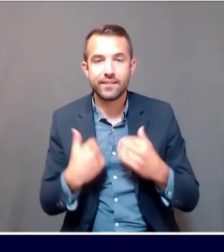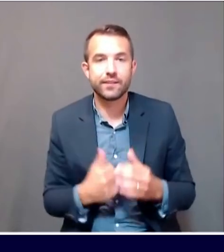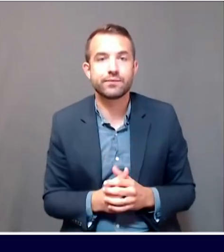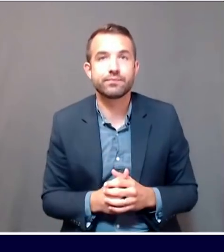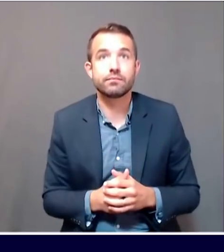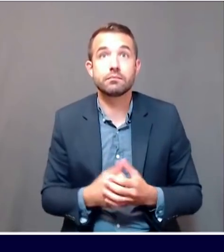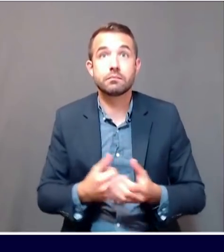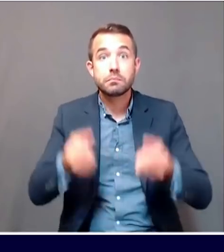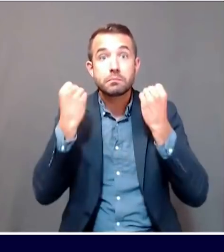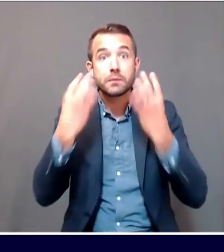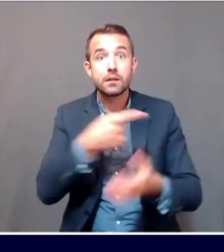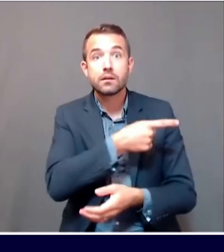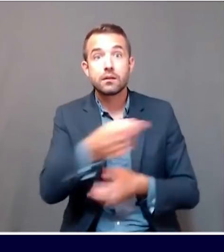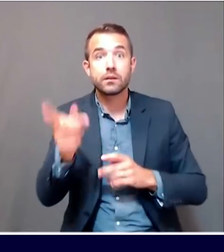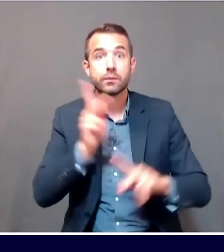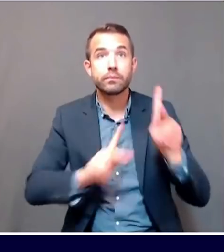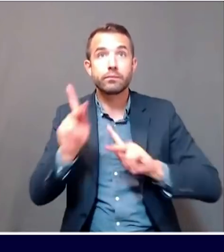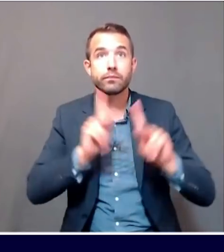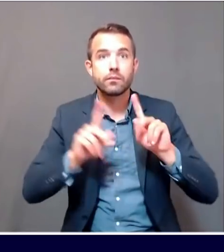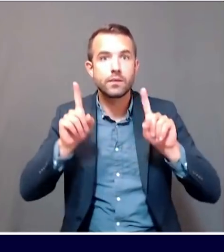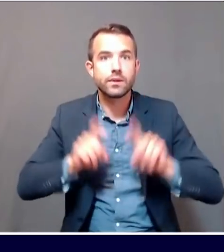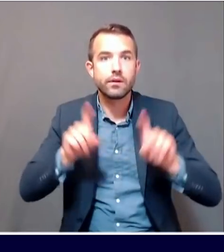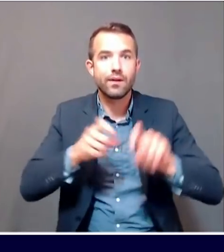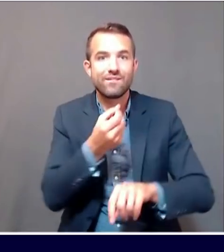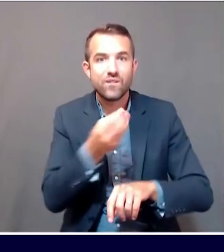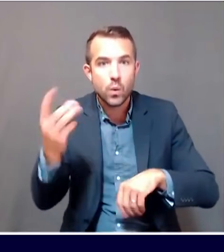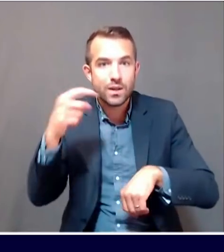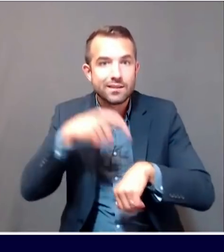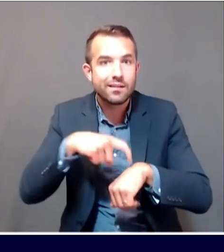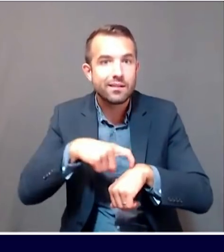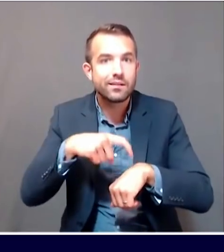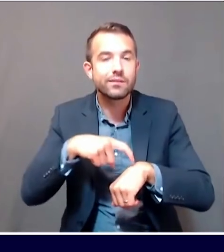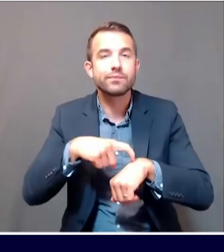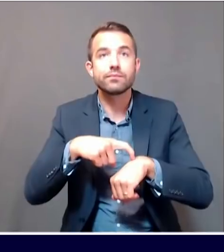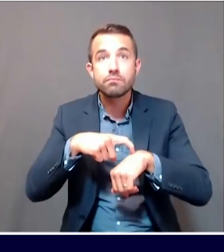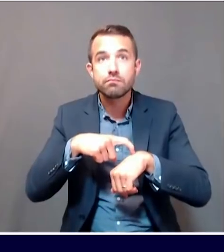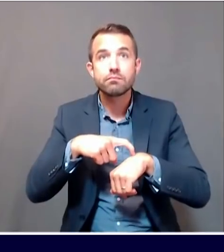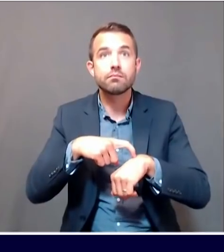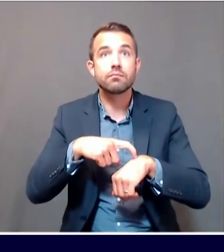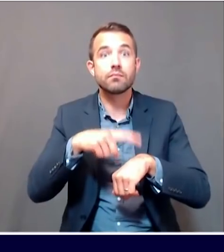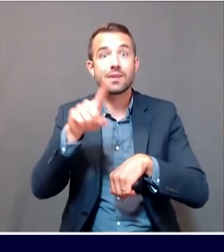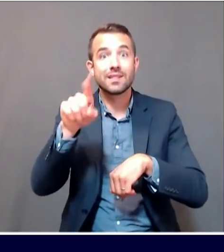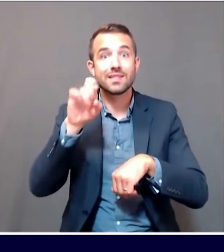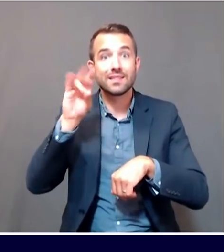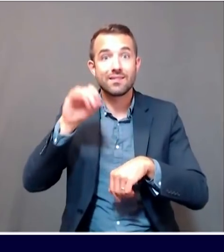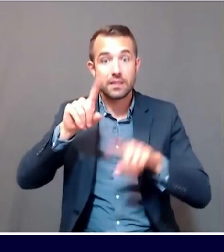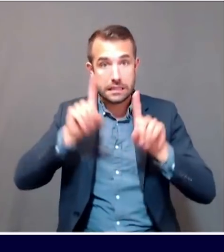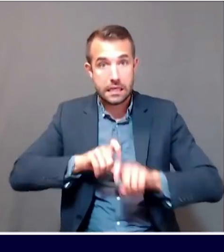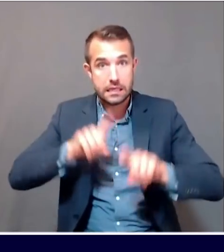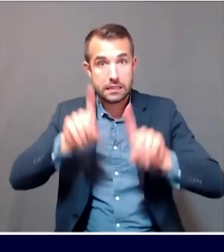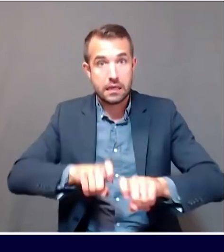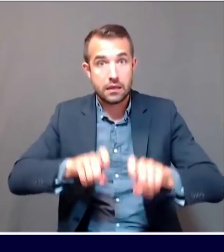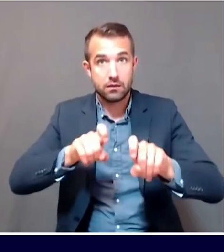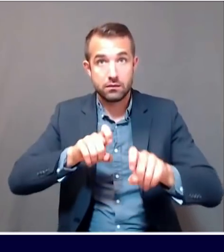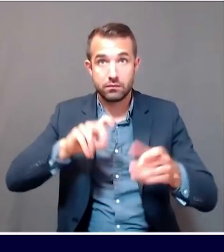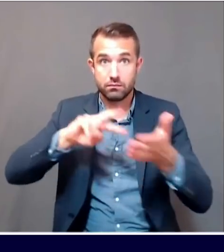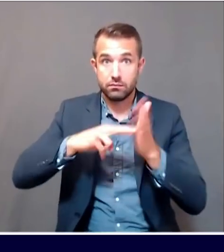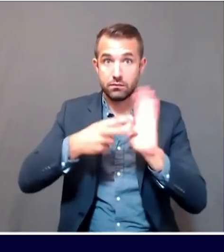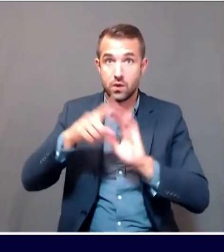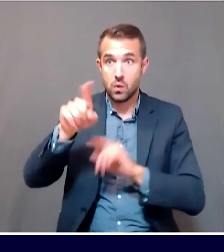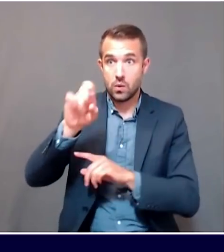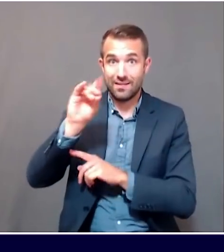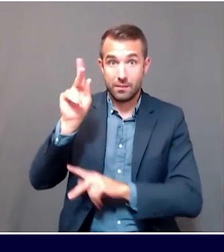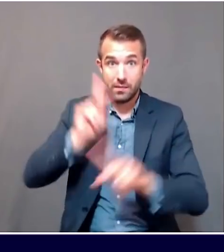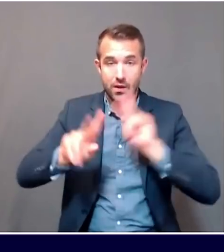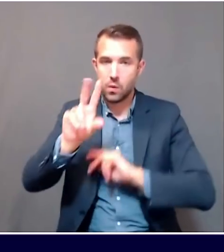times as part of their standard medical care. Also, as a reminder, a significant fraction of these 170